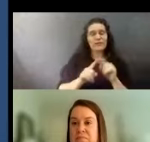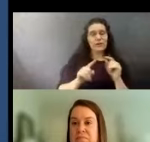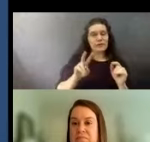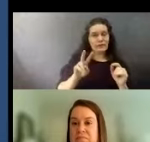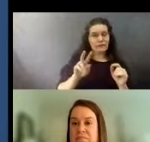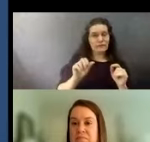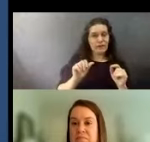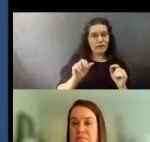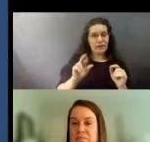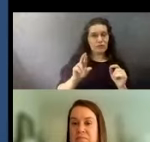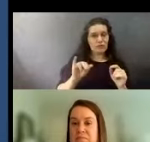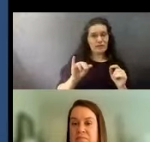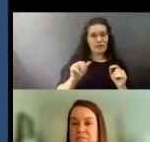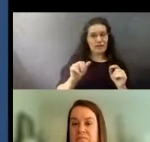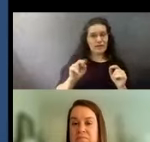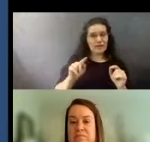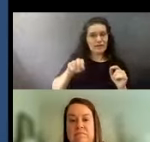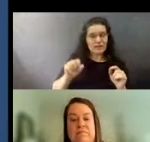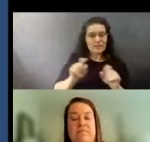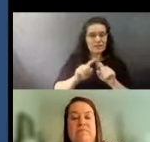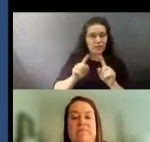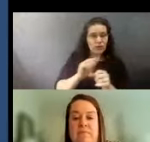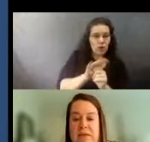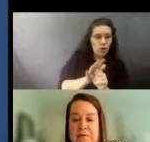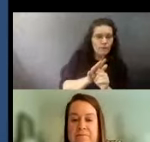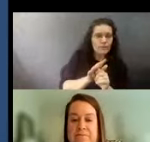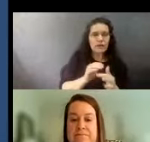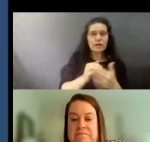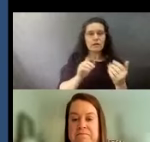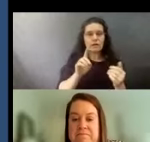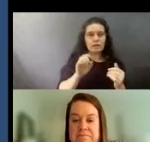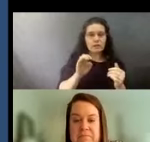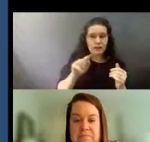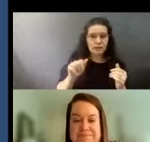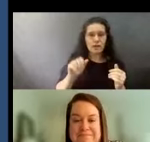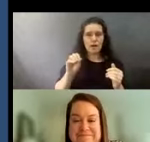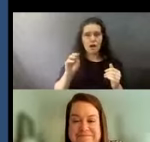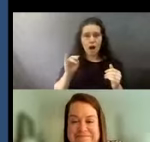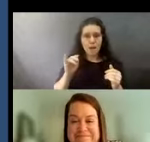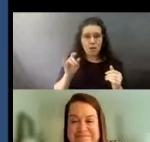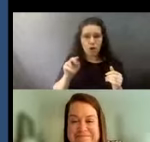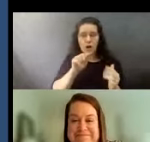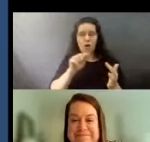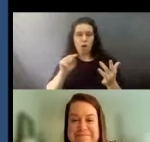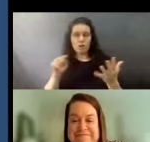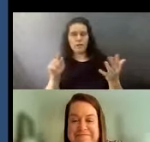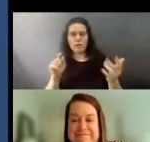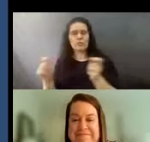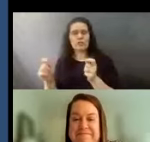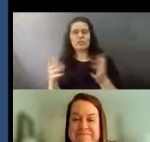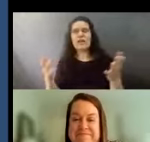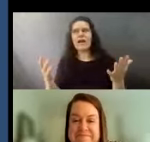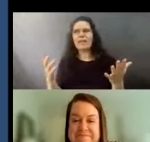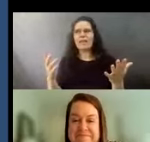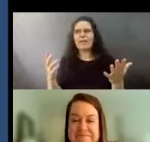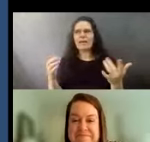received. So I think, and I feel kind of odd saying this in front of a doctor